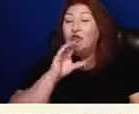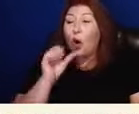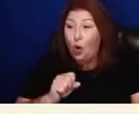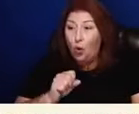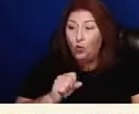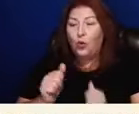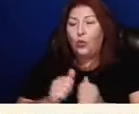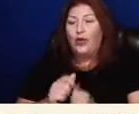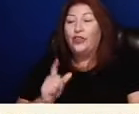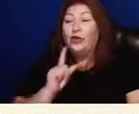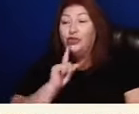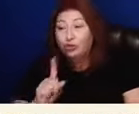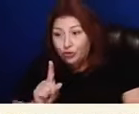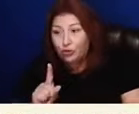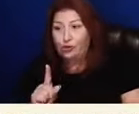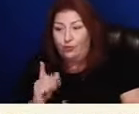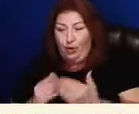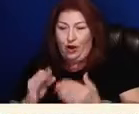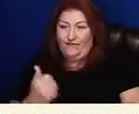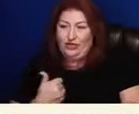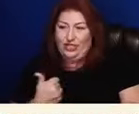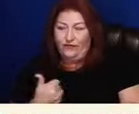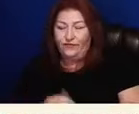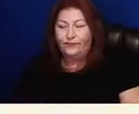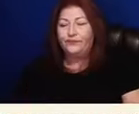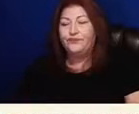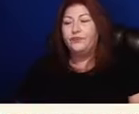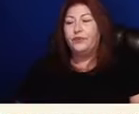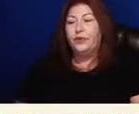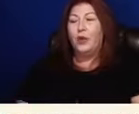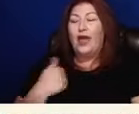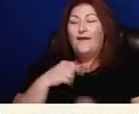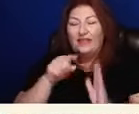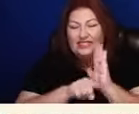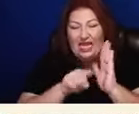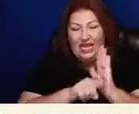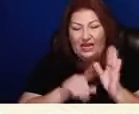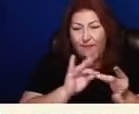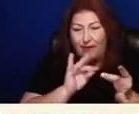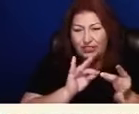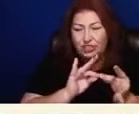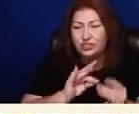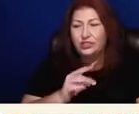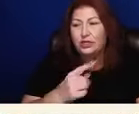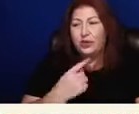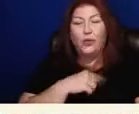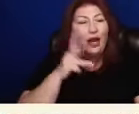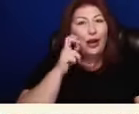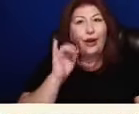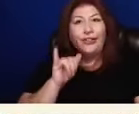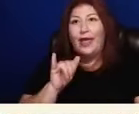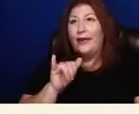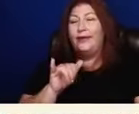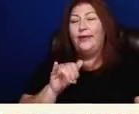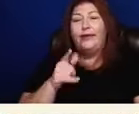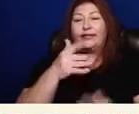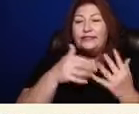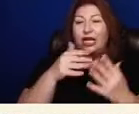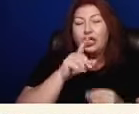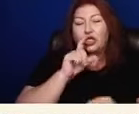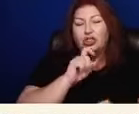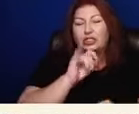a truer version of ourselves. All right, so if we have these negative messages, if we're hearing that society is saying that you should stay small, your